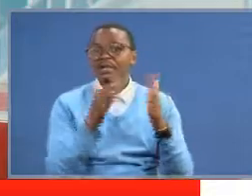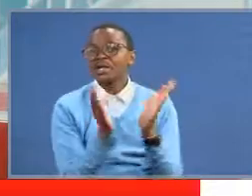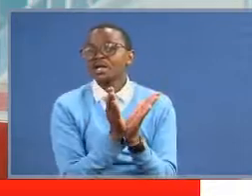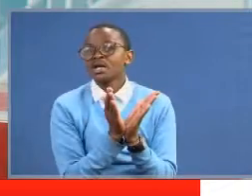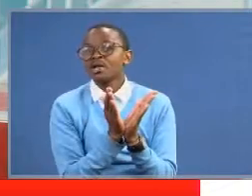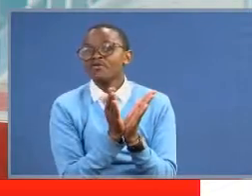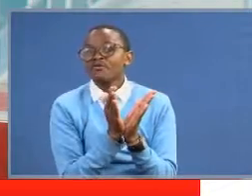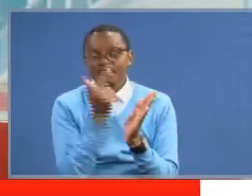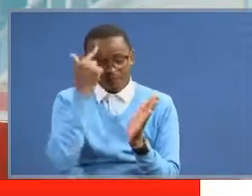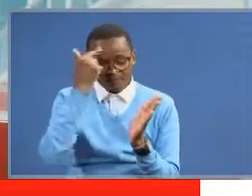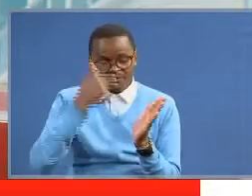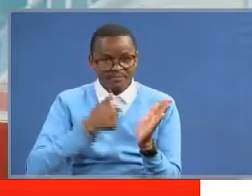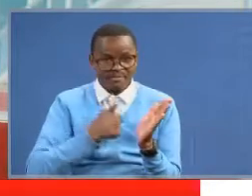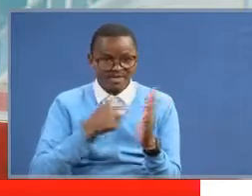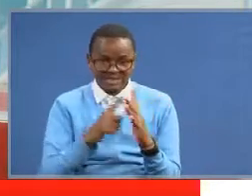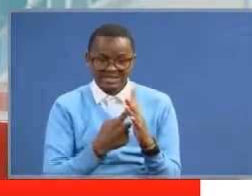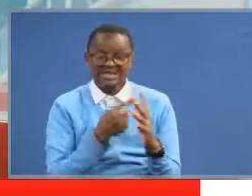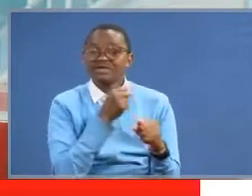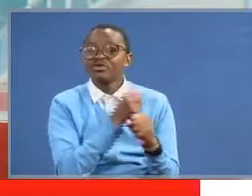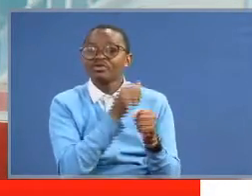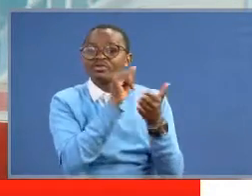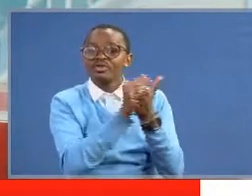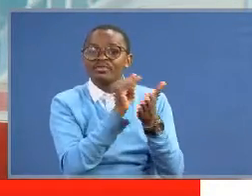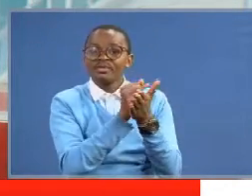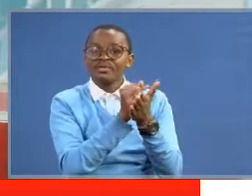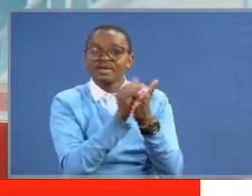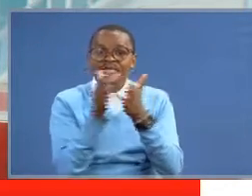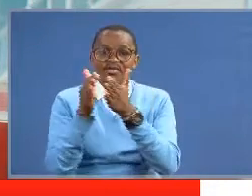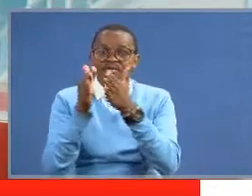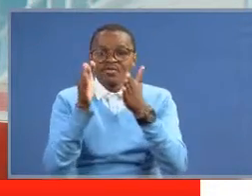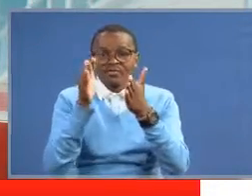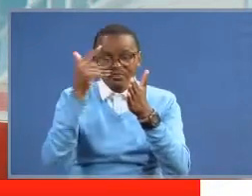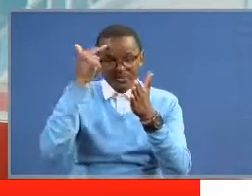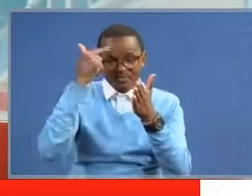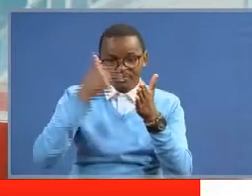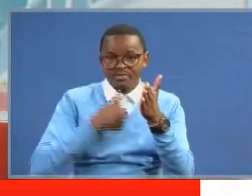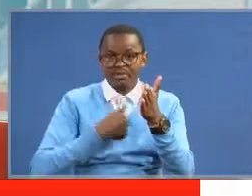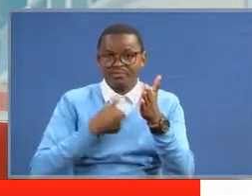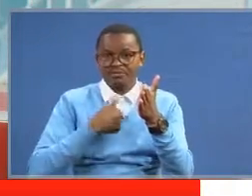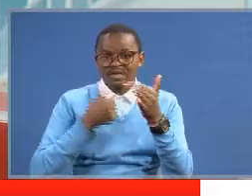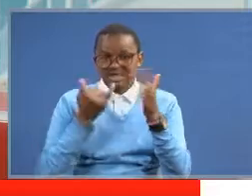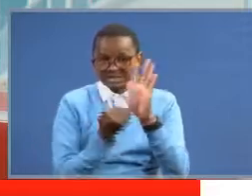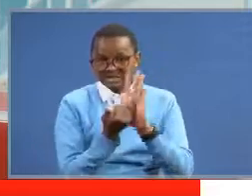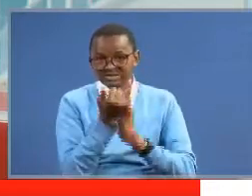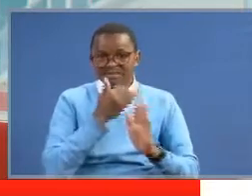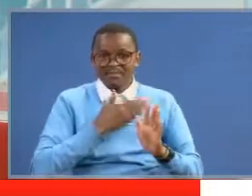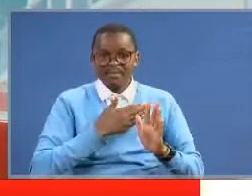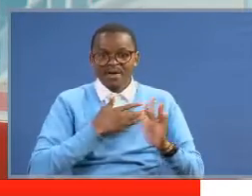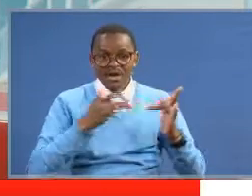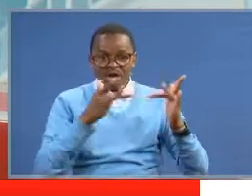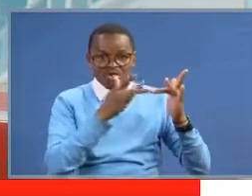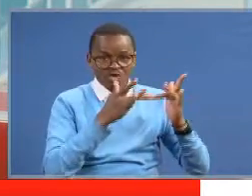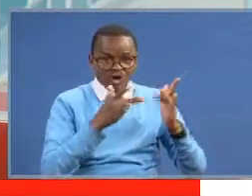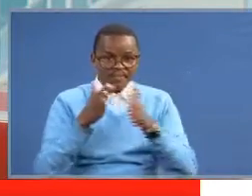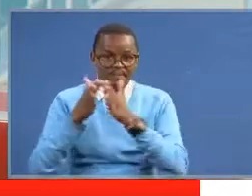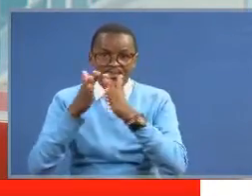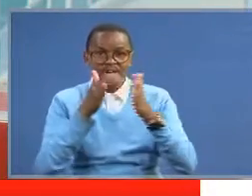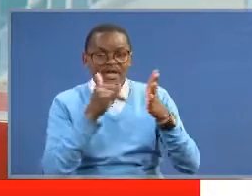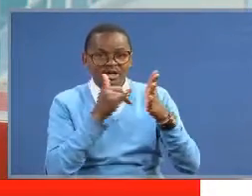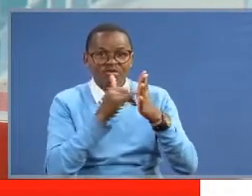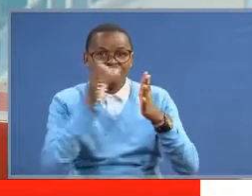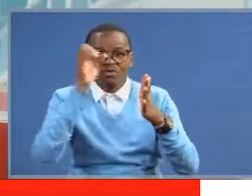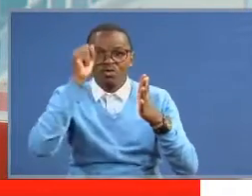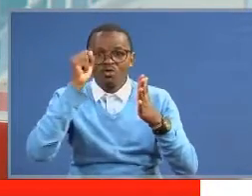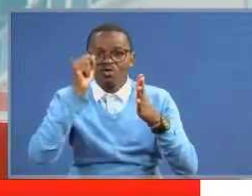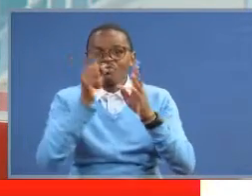community. So for me, I'd already started doing that. So it was an opportunity for me to increase my online opportunity. So it was very